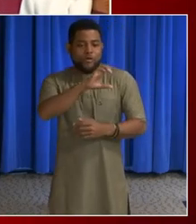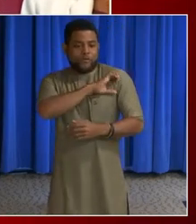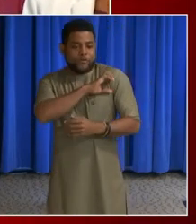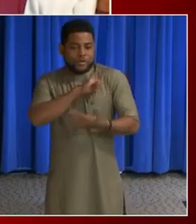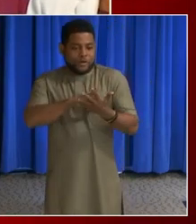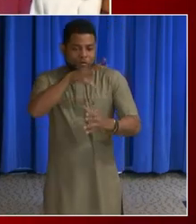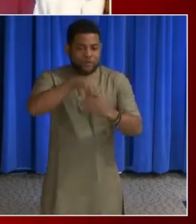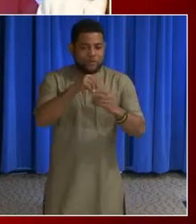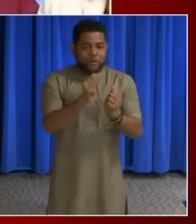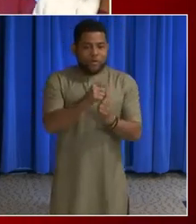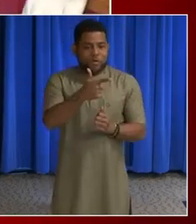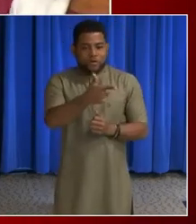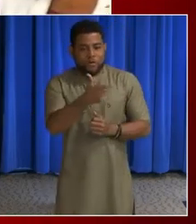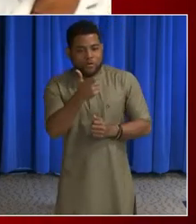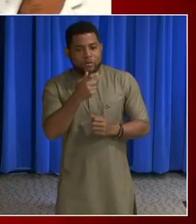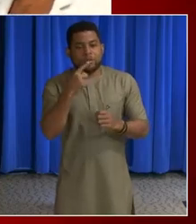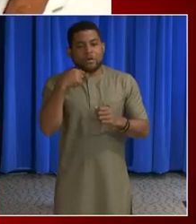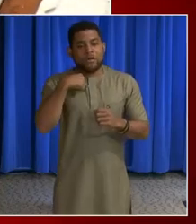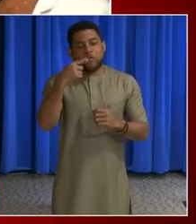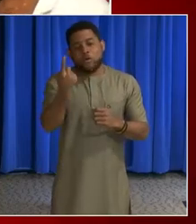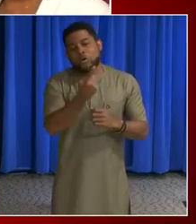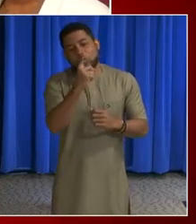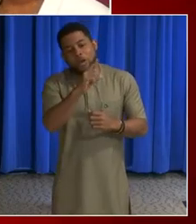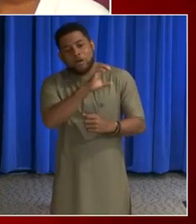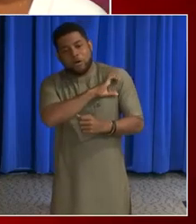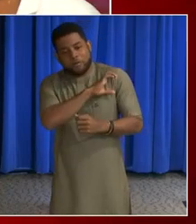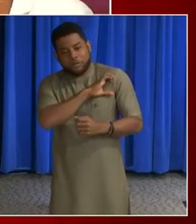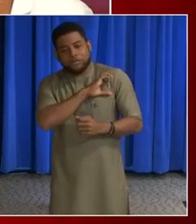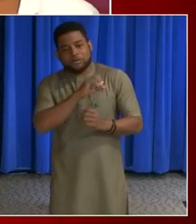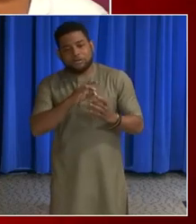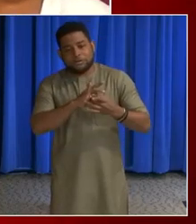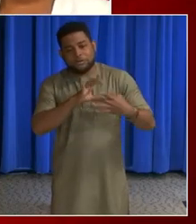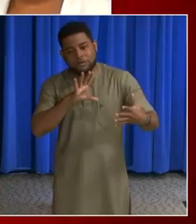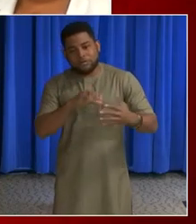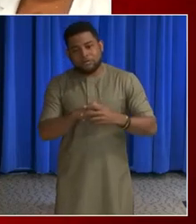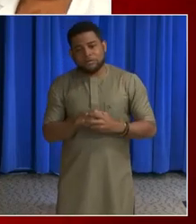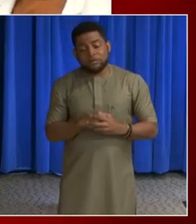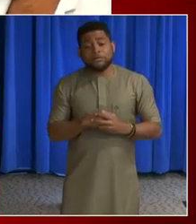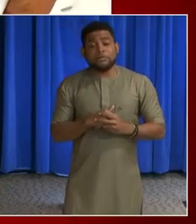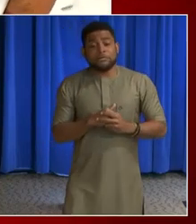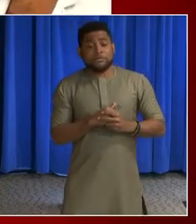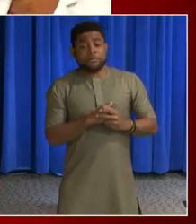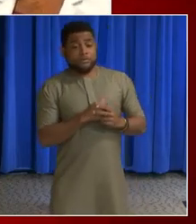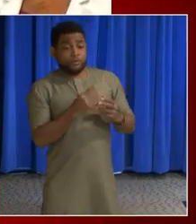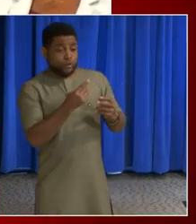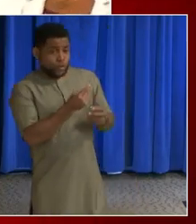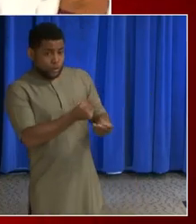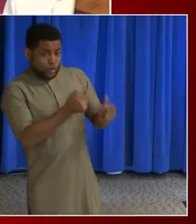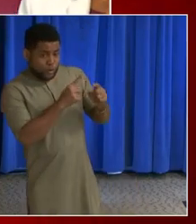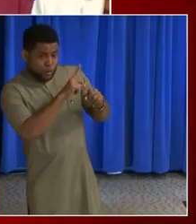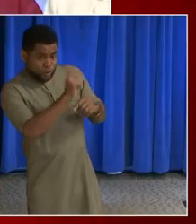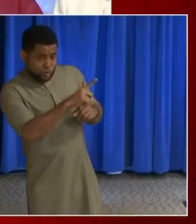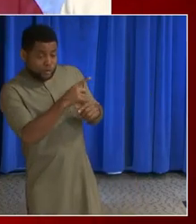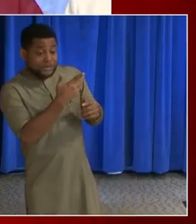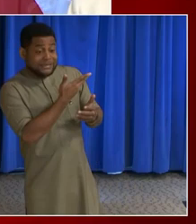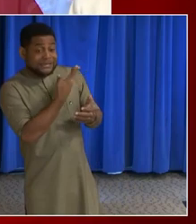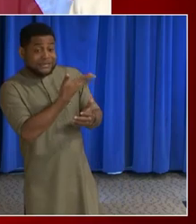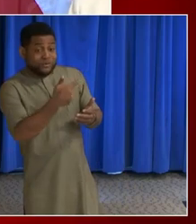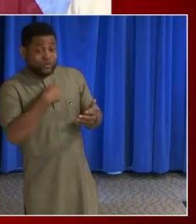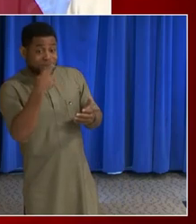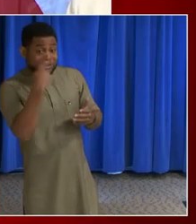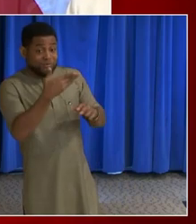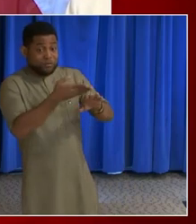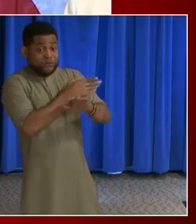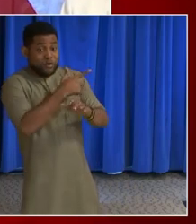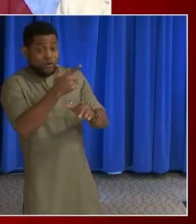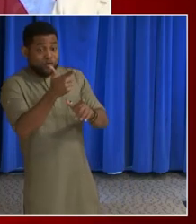of the force. And then one last quick question, since I have a chance. The one thing we see before the shooting happens is the officer driving the vehicle and then pulls his